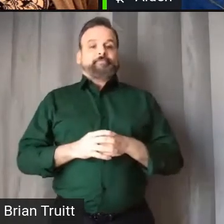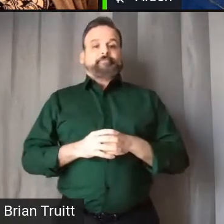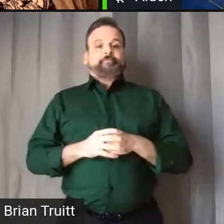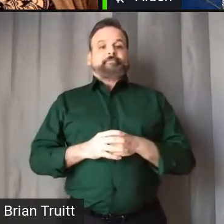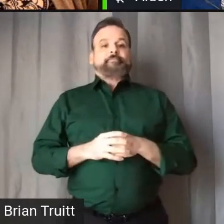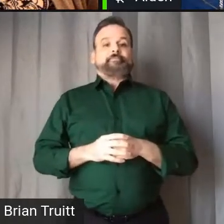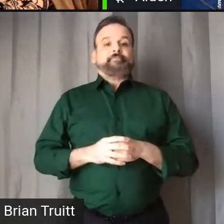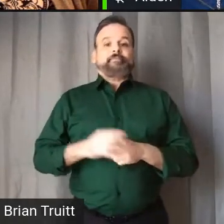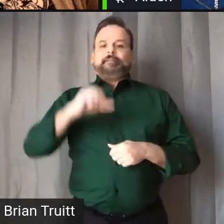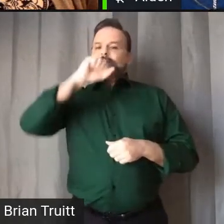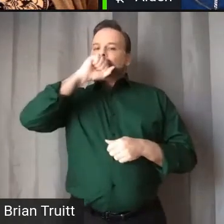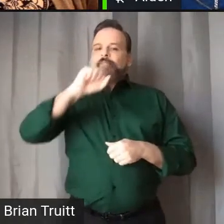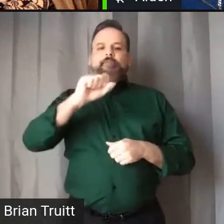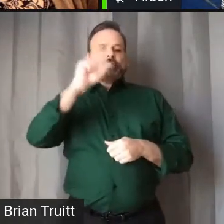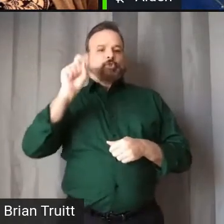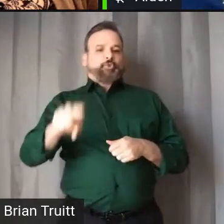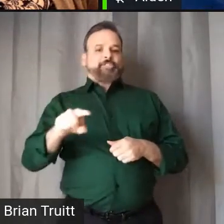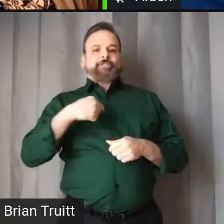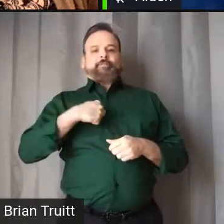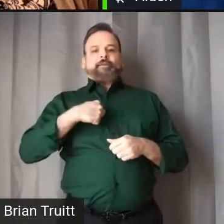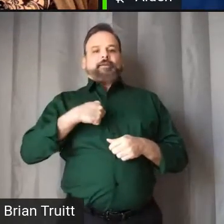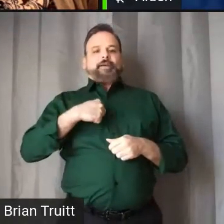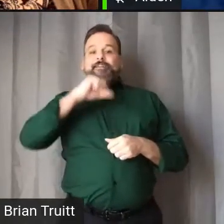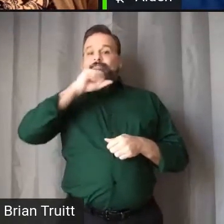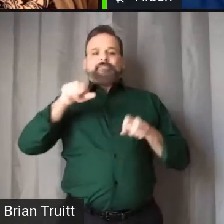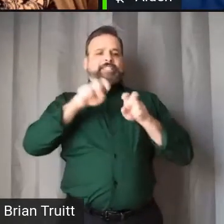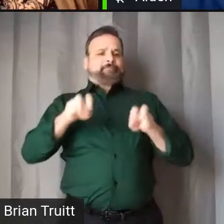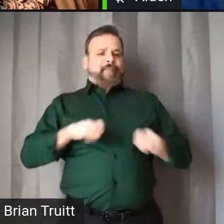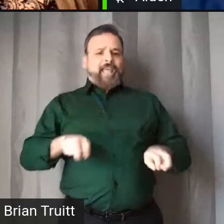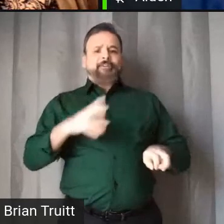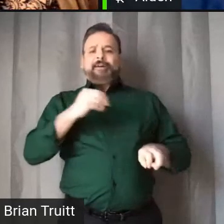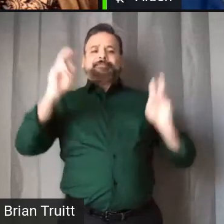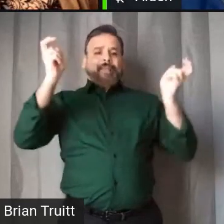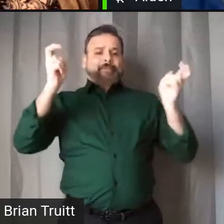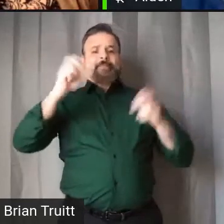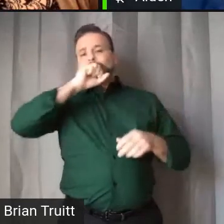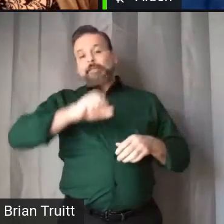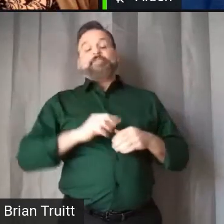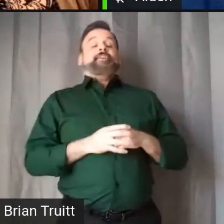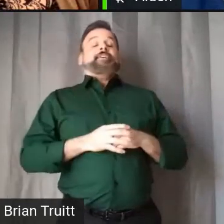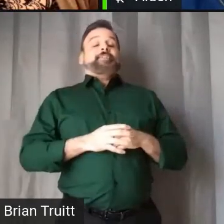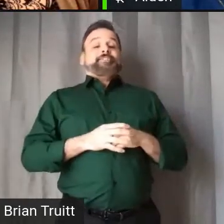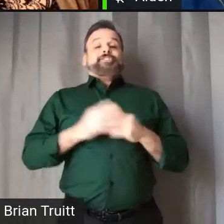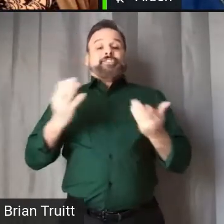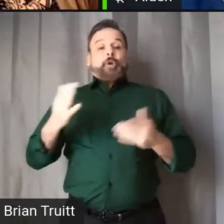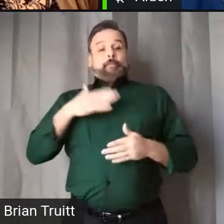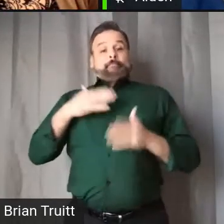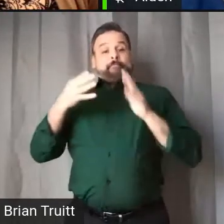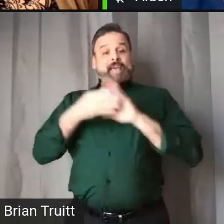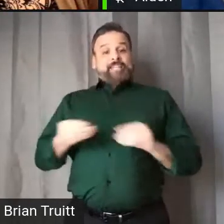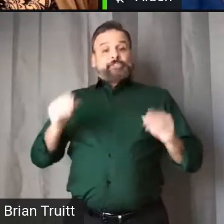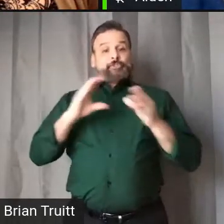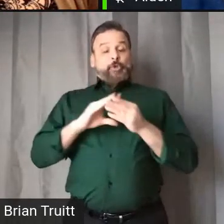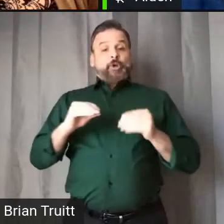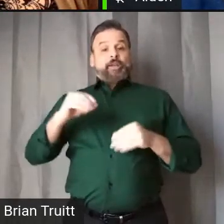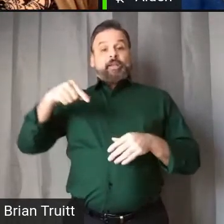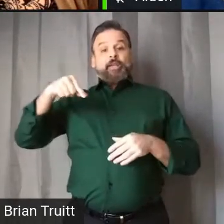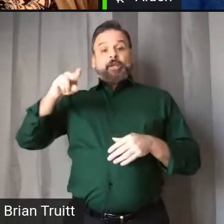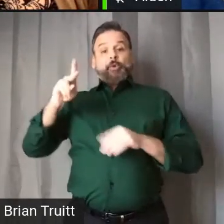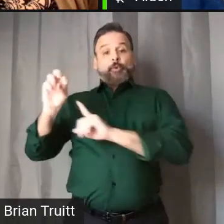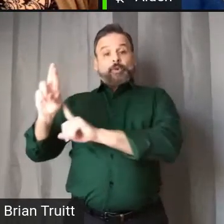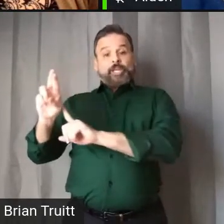Oh, I love this question. I love this whole panel. I love this whole topic. So in my stories, the queer and trans